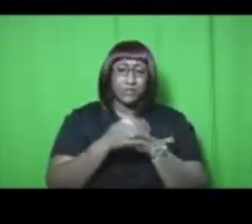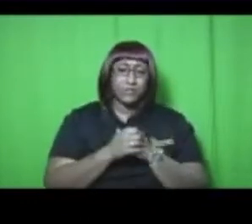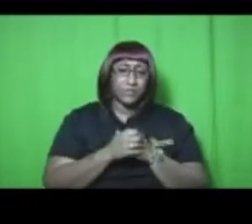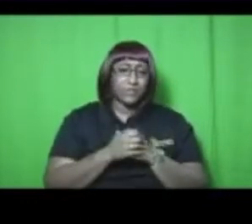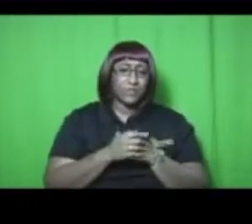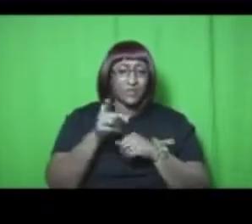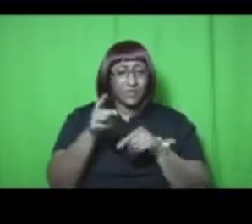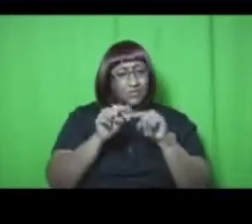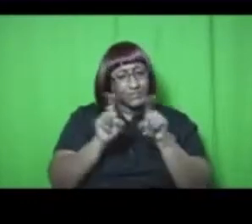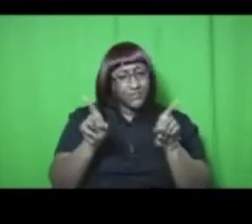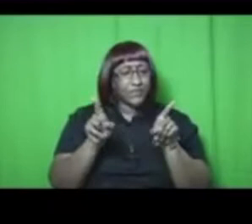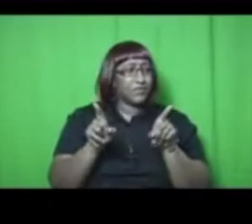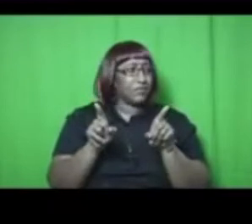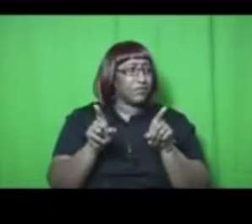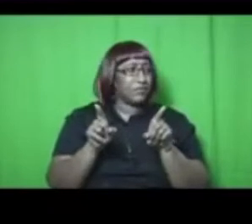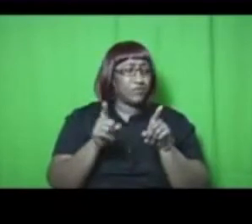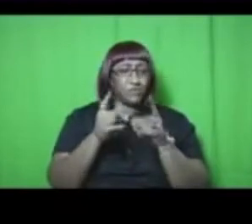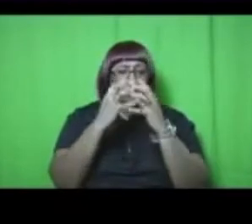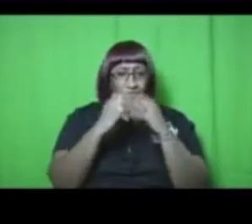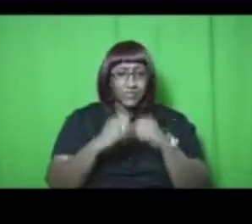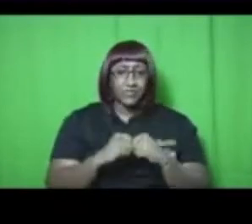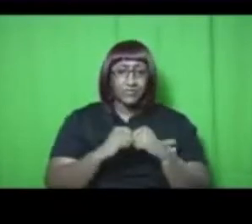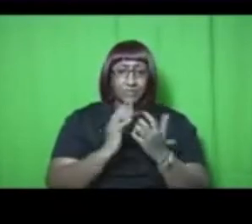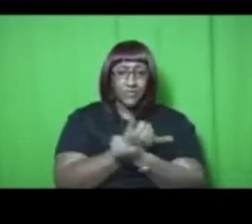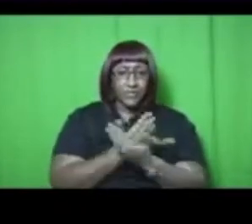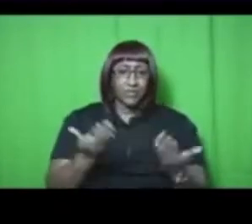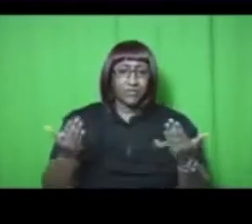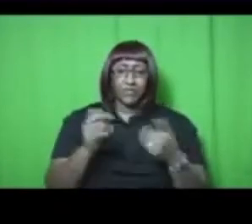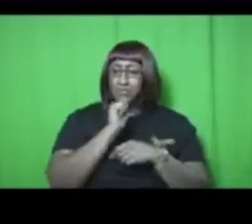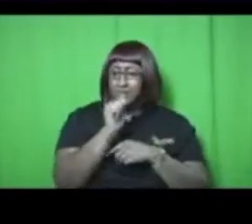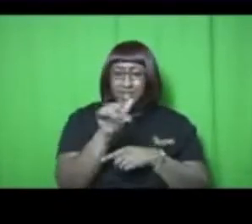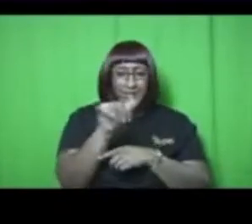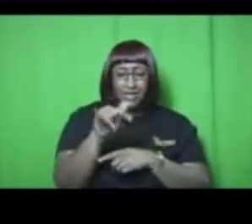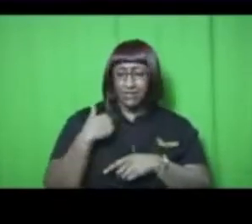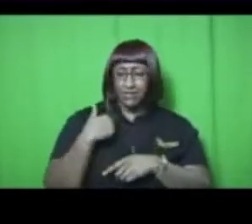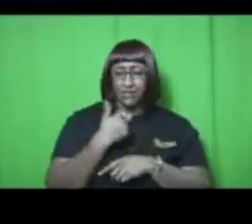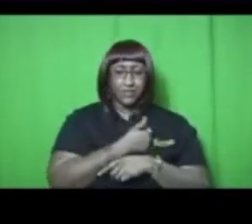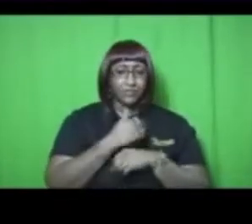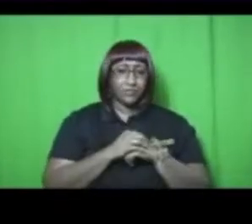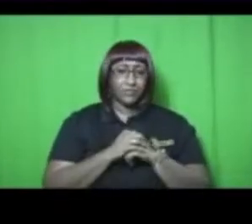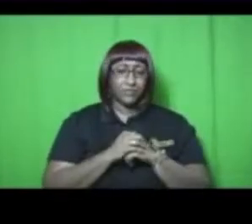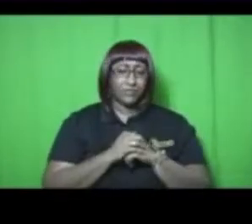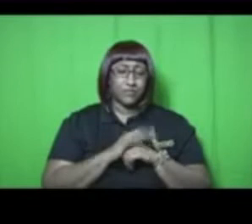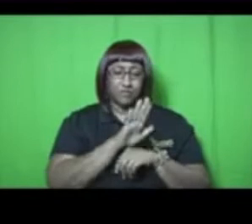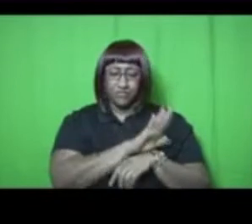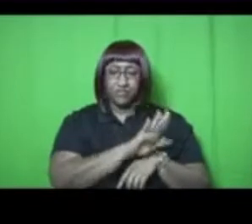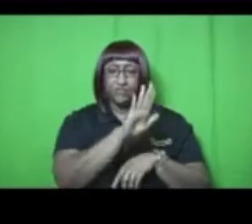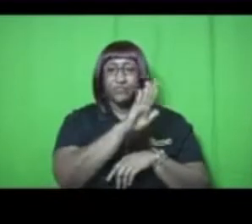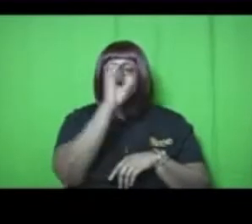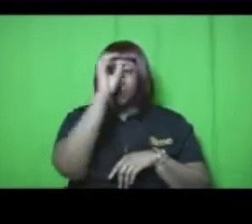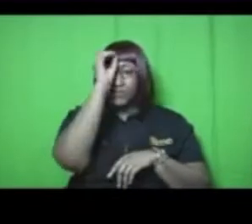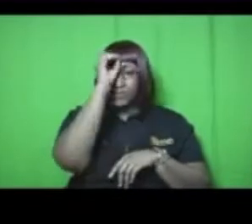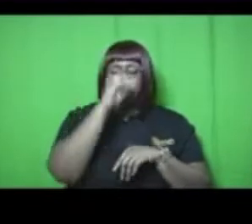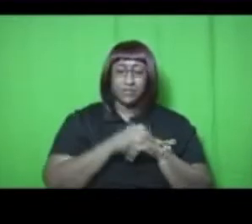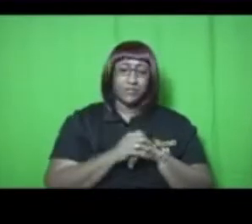Because you are different, you are deficient. You are not like us. I have defined you. But